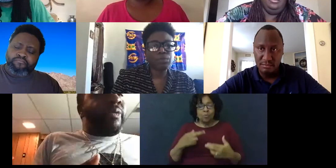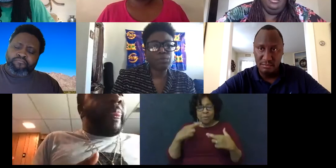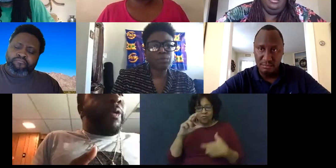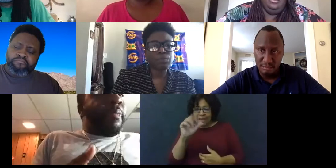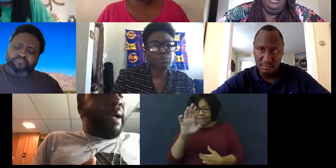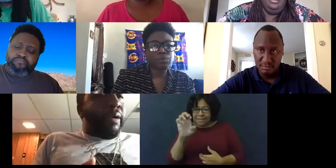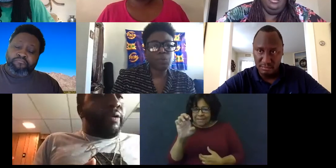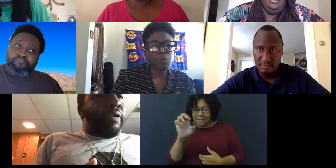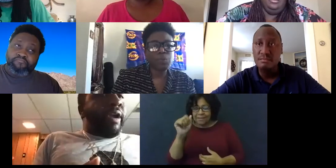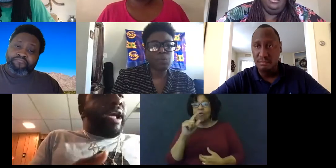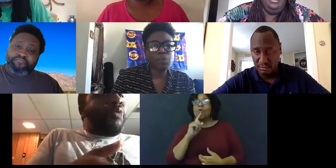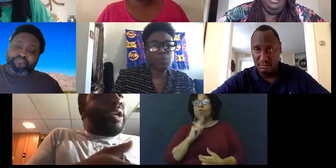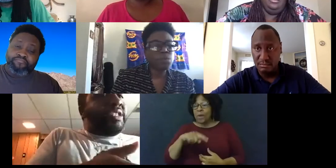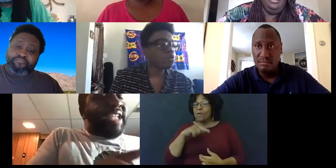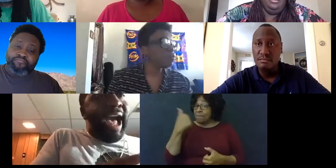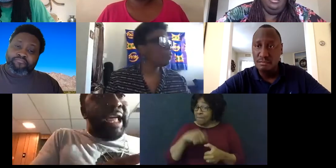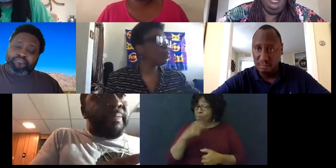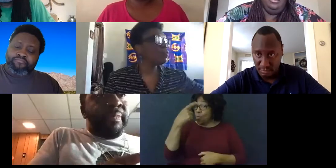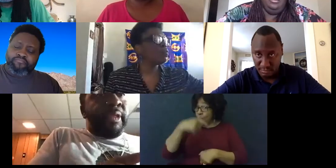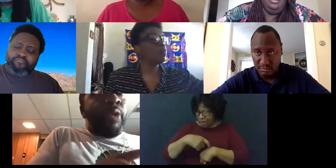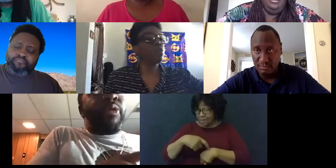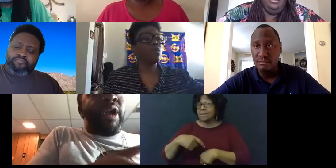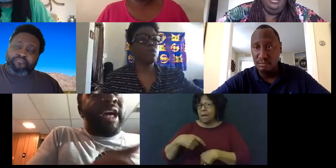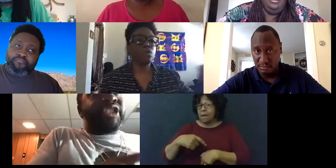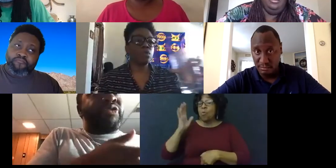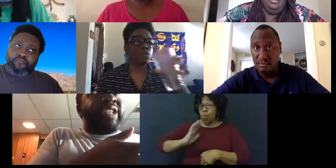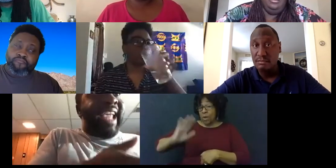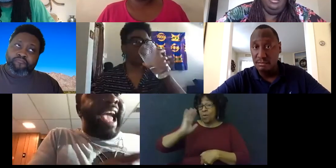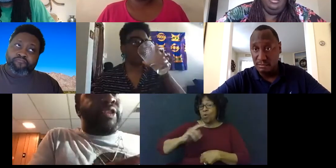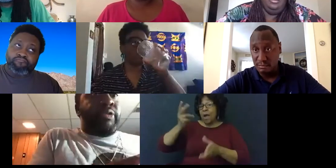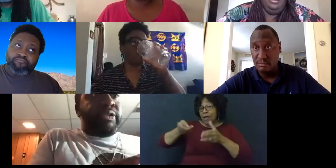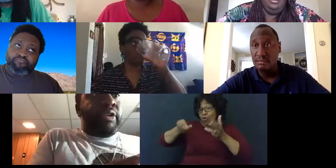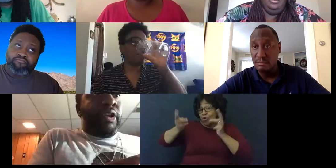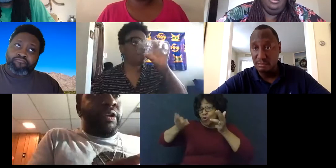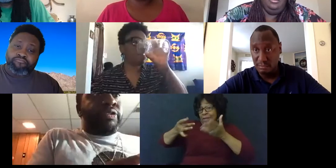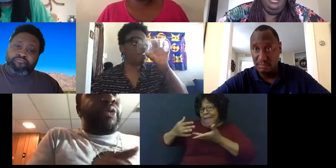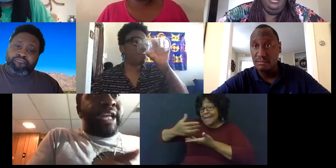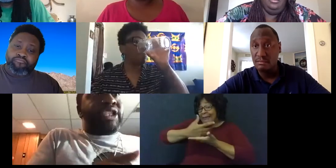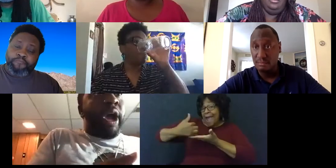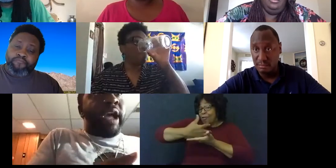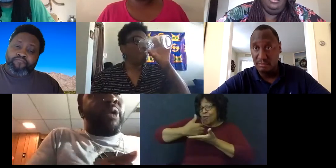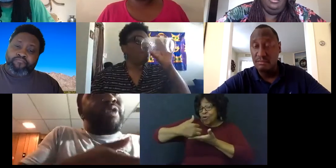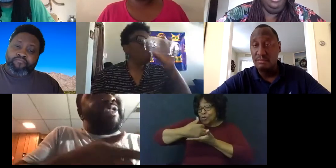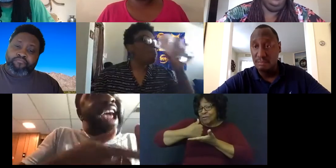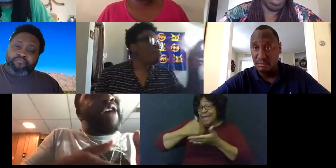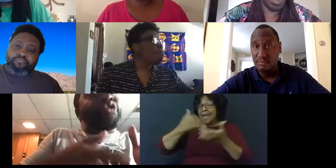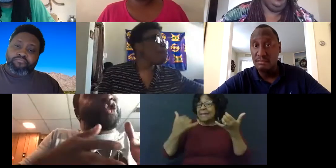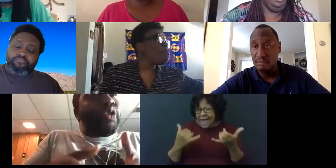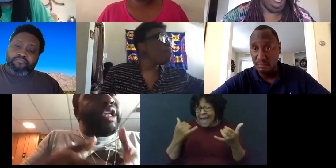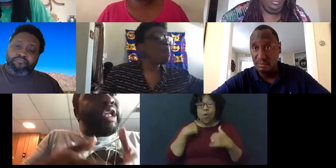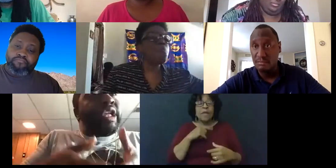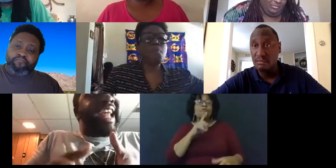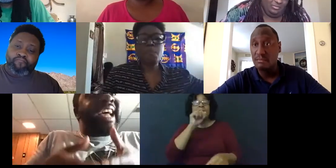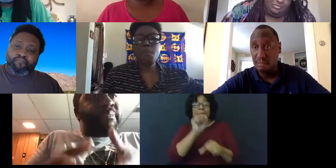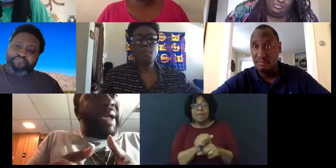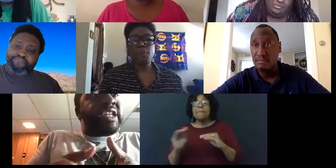we're, remember, at one time, we were hunters and gatherers. So guess what? We're now truly